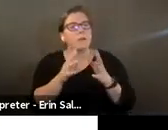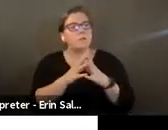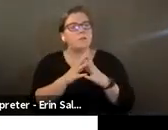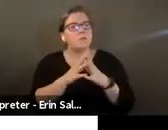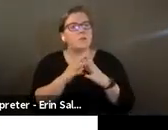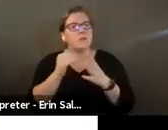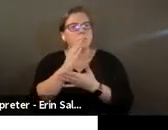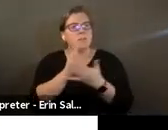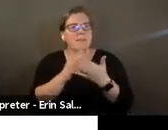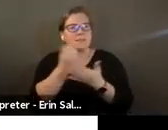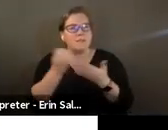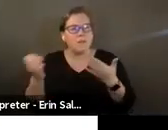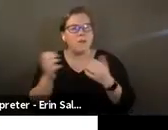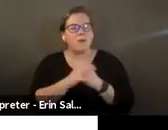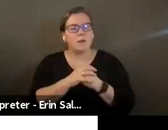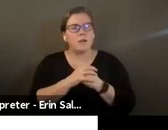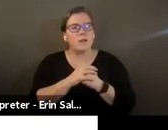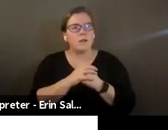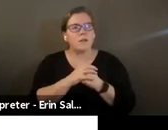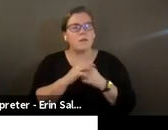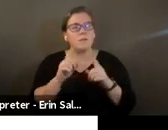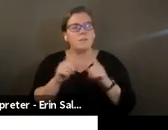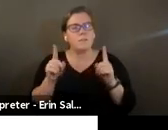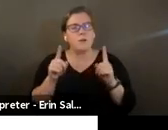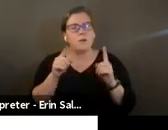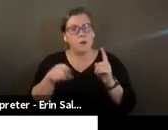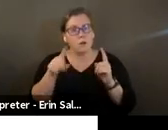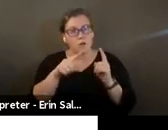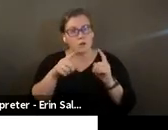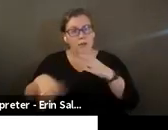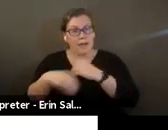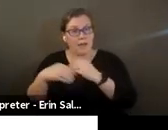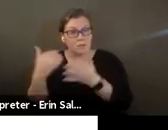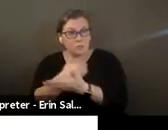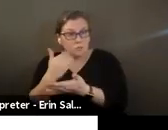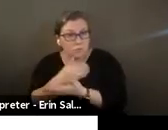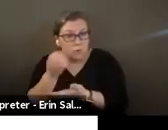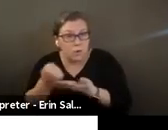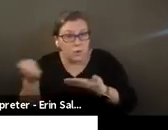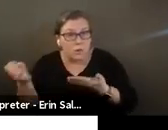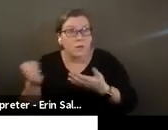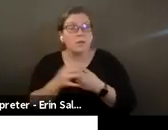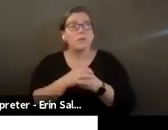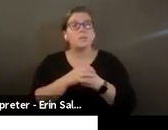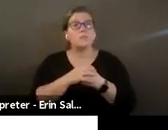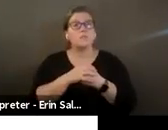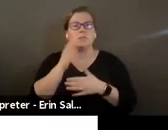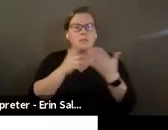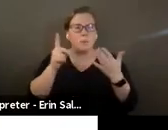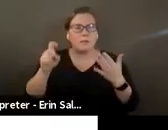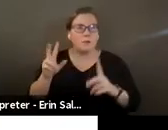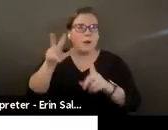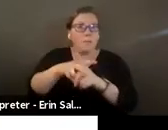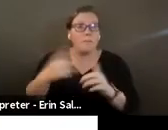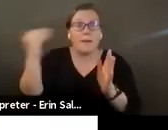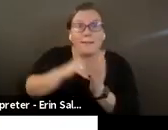equipment throughout. But are you guys adding new equipment? Does someone need to